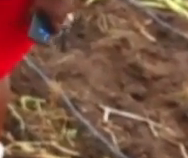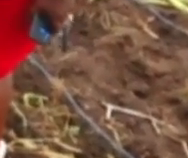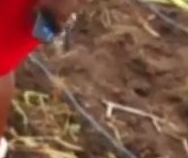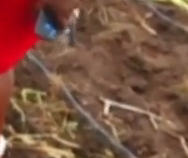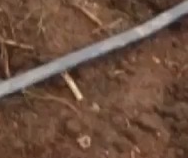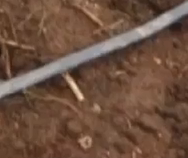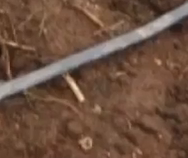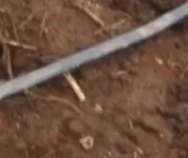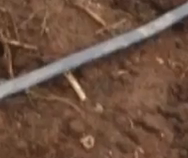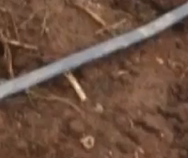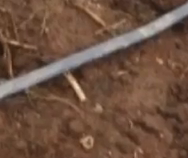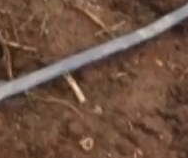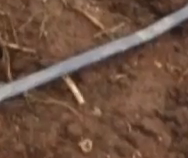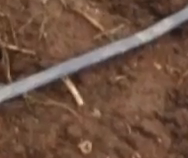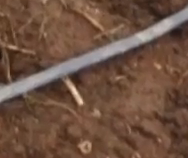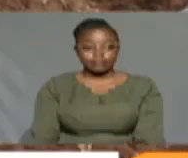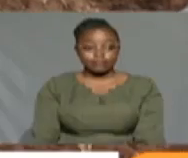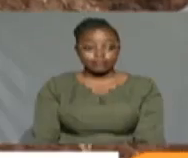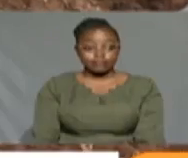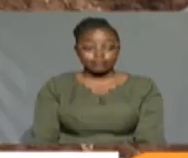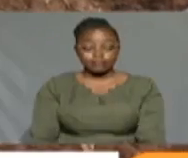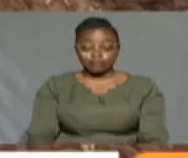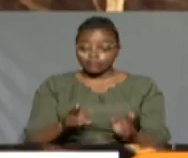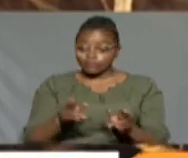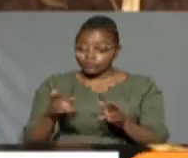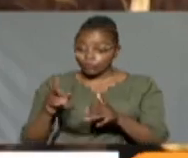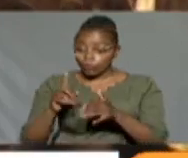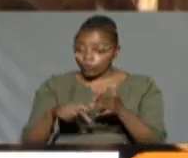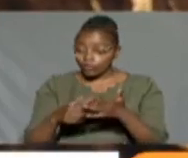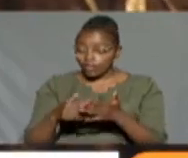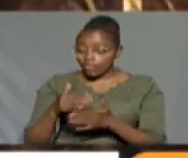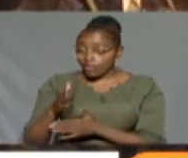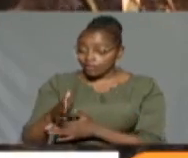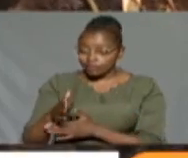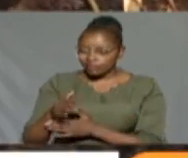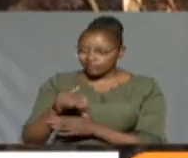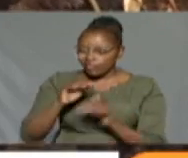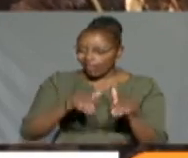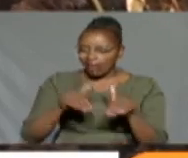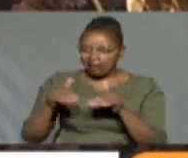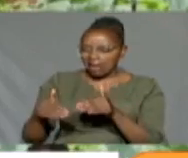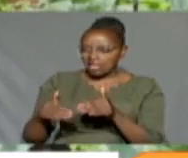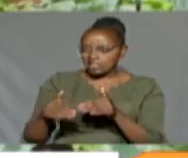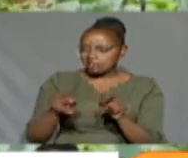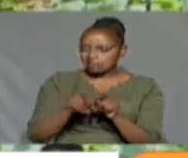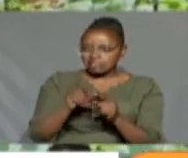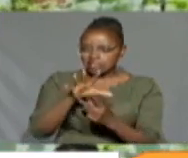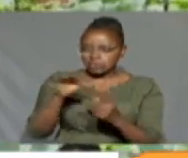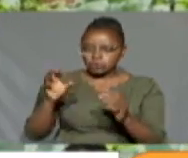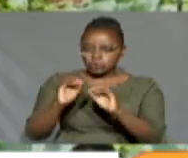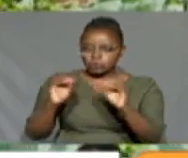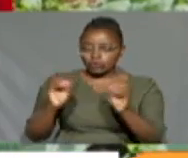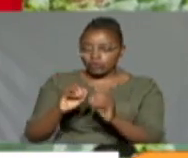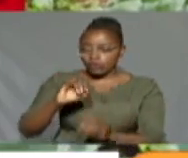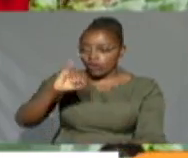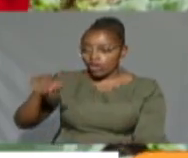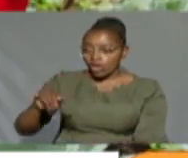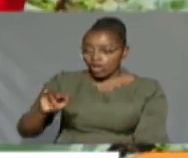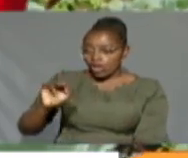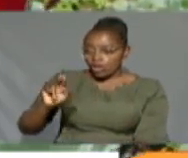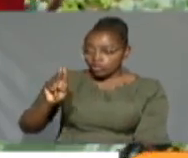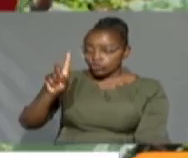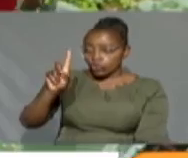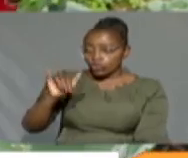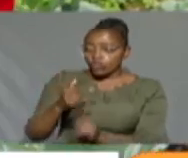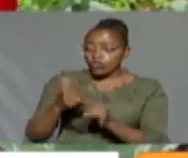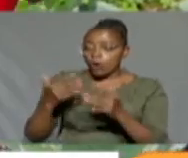It is now common knowledge that rain-fed agriculture is no longer a viable option. Judy Wangeshi, a large-scale vegetable